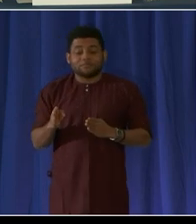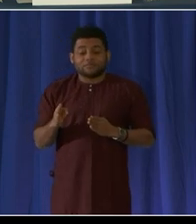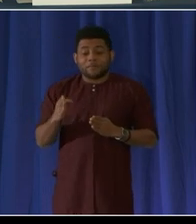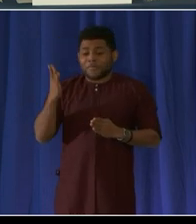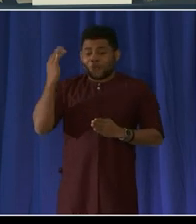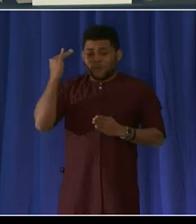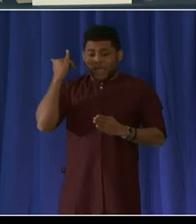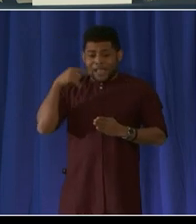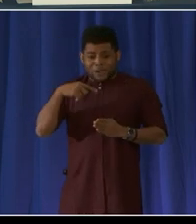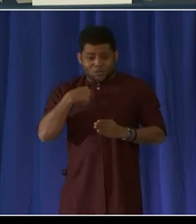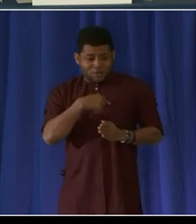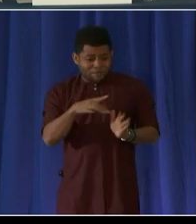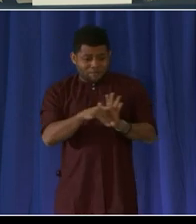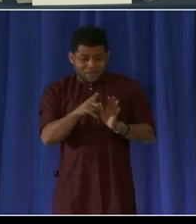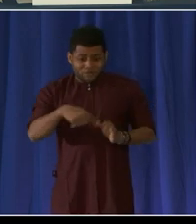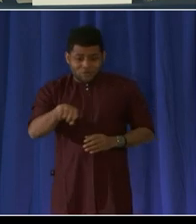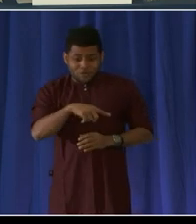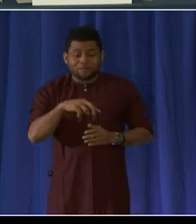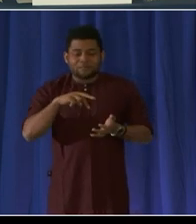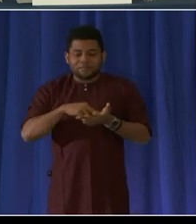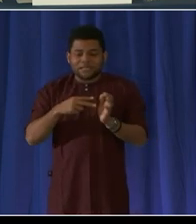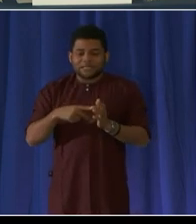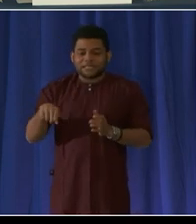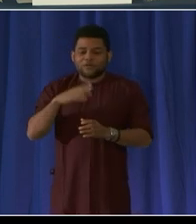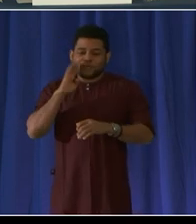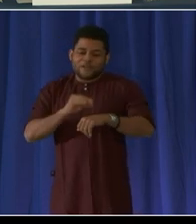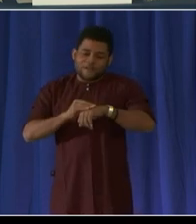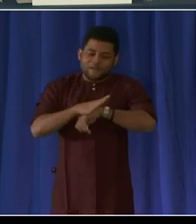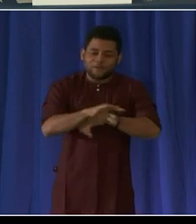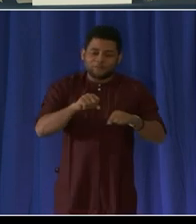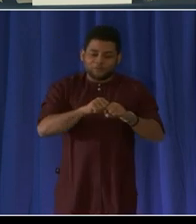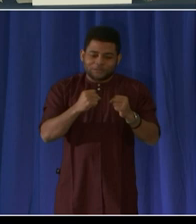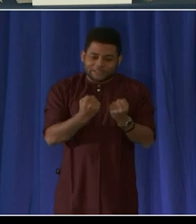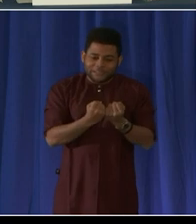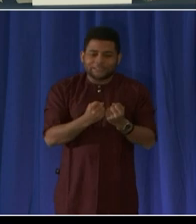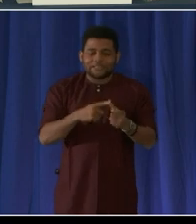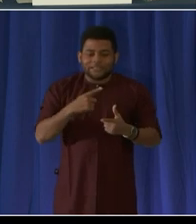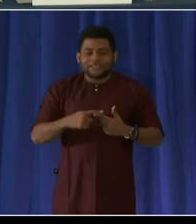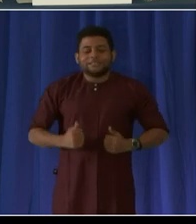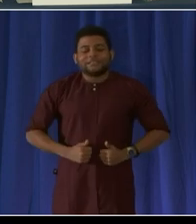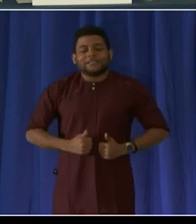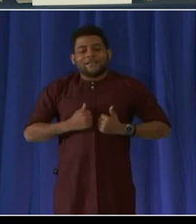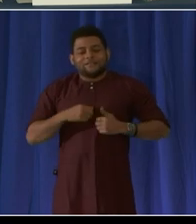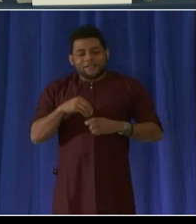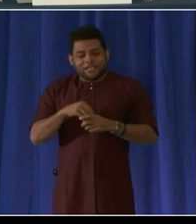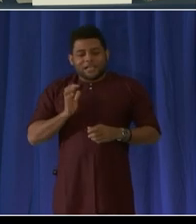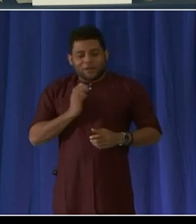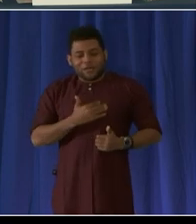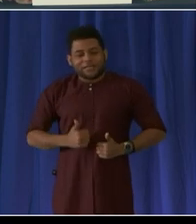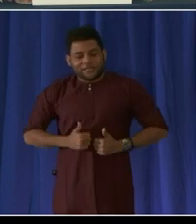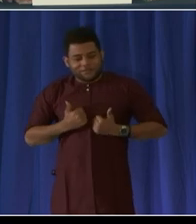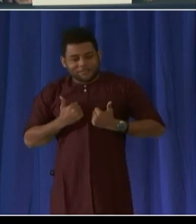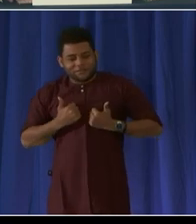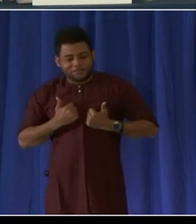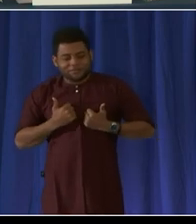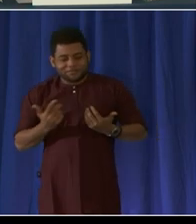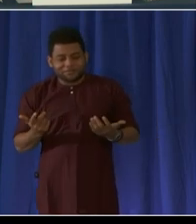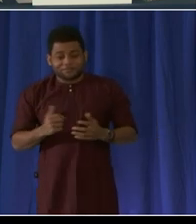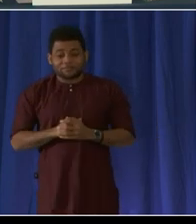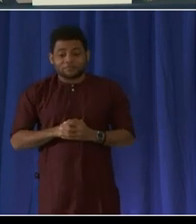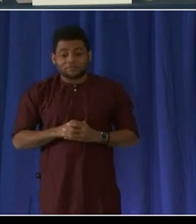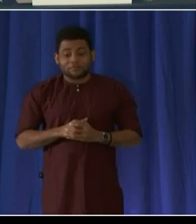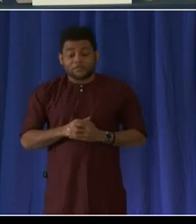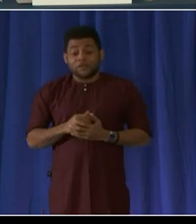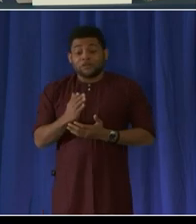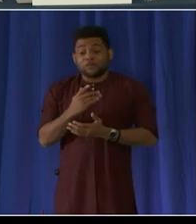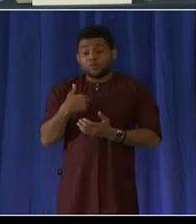influence society and thrive in life. We're excited today as we go forward to highlight some of the announcements that came